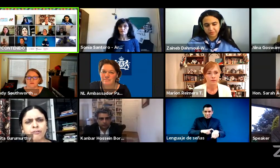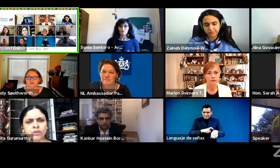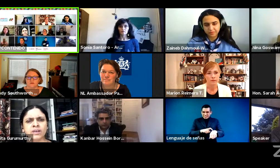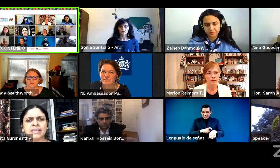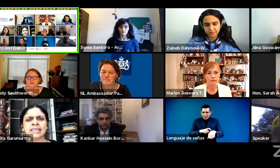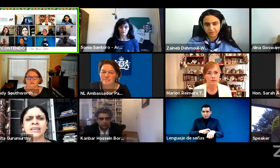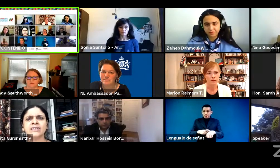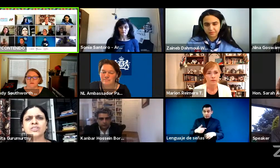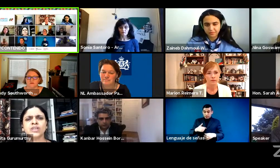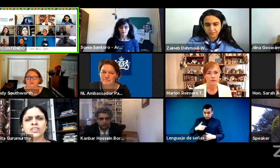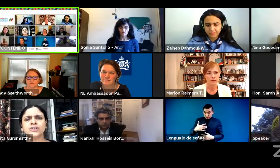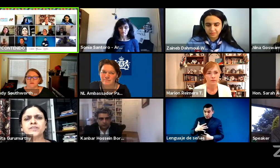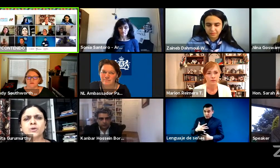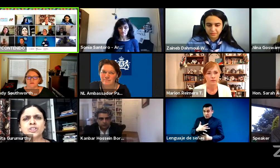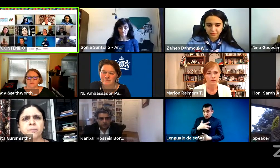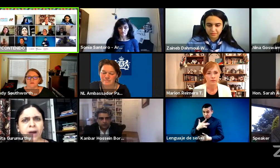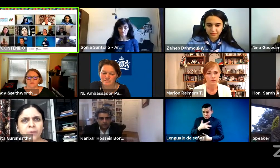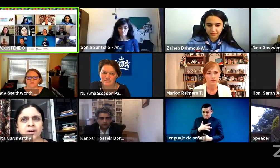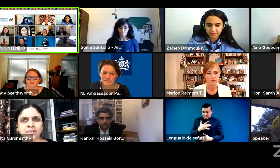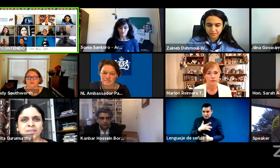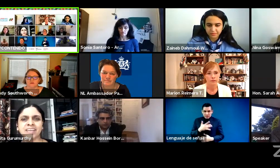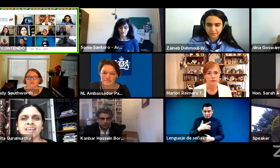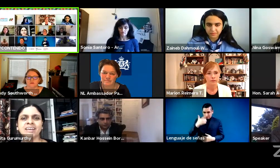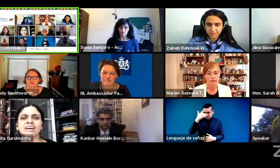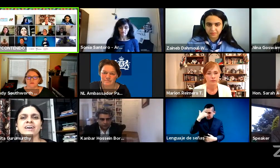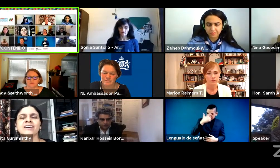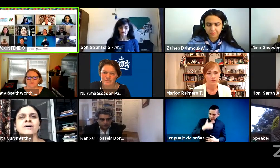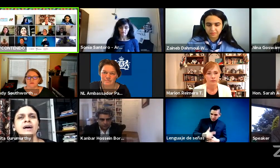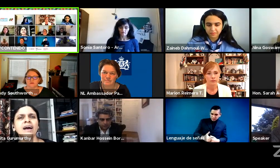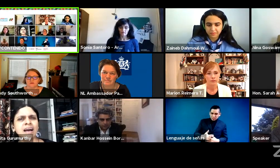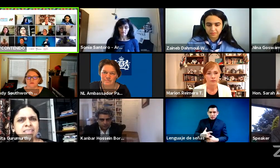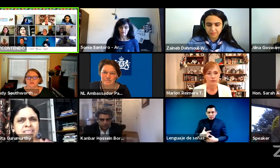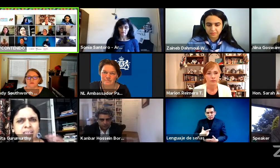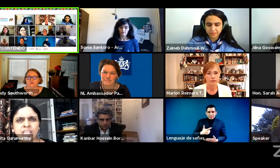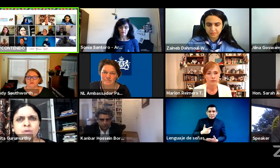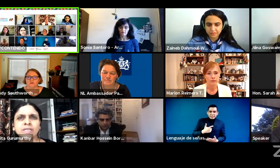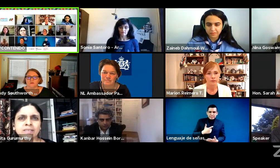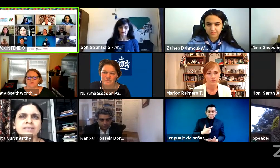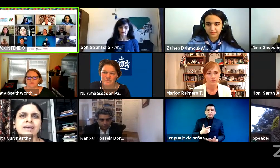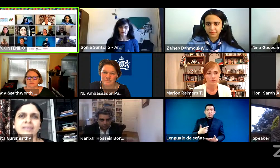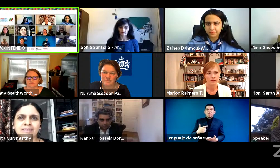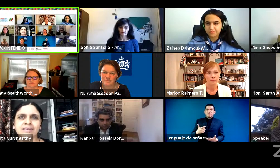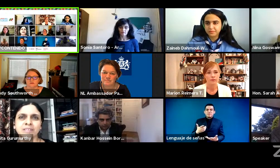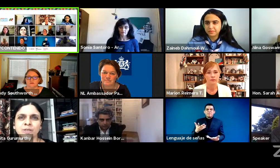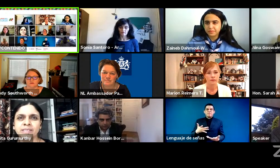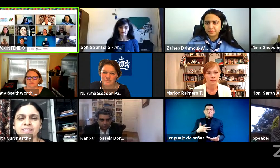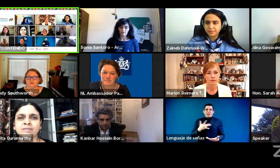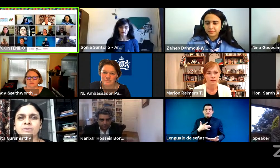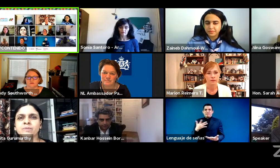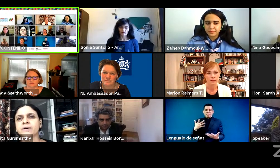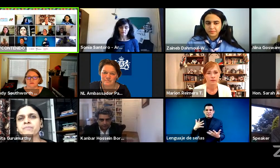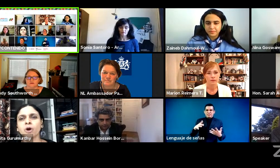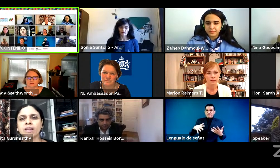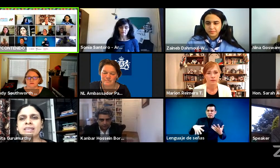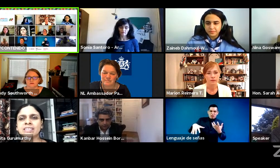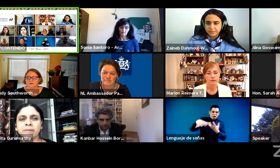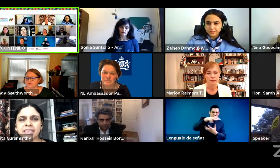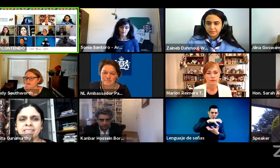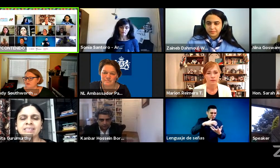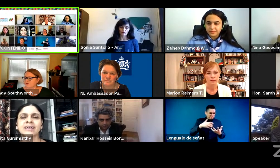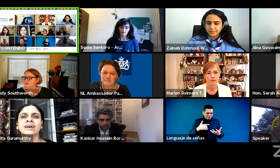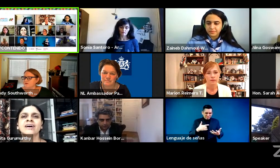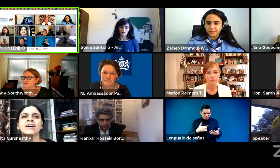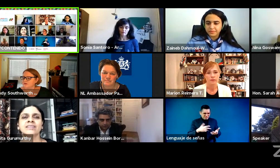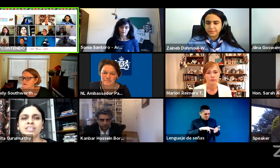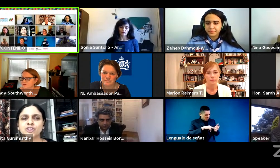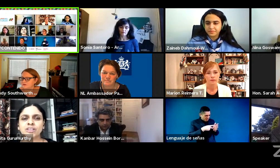And therefore, thirdly, the structure of social power today has continuities and discontinuities. The online